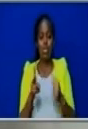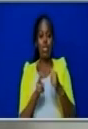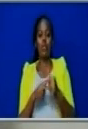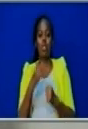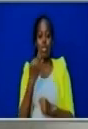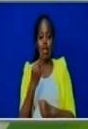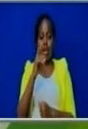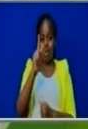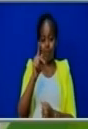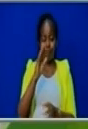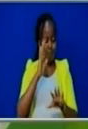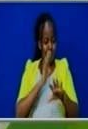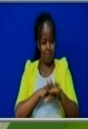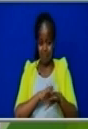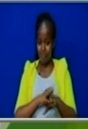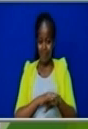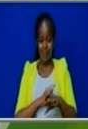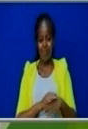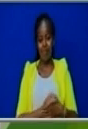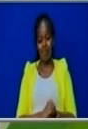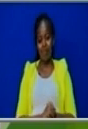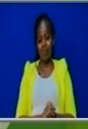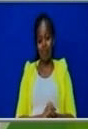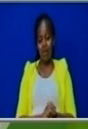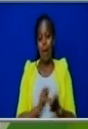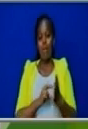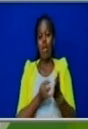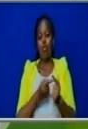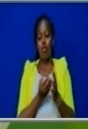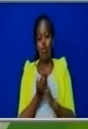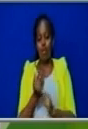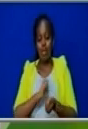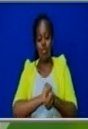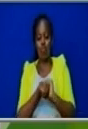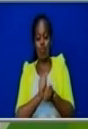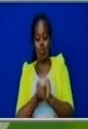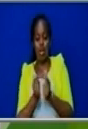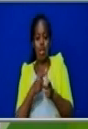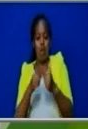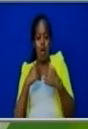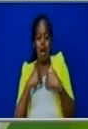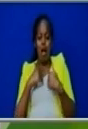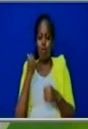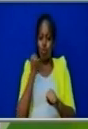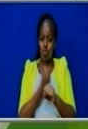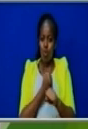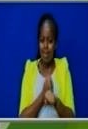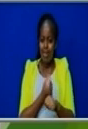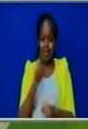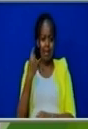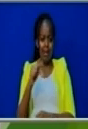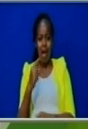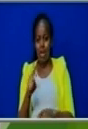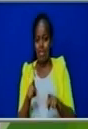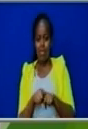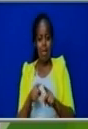273 Kelvin. Perfect. Yes. 273 Kelvin. Yes. Therefore, through that conversion, you're able to get liquid, gas, and solid